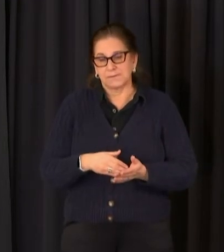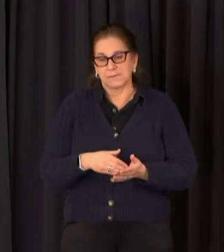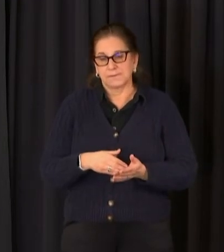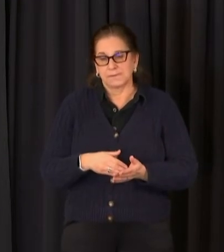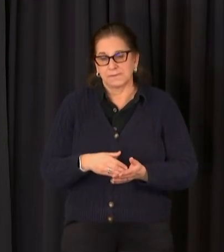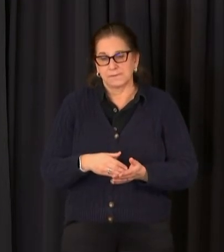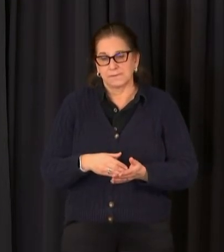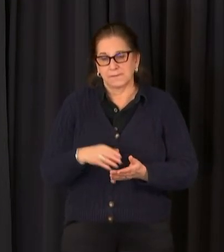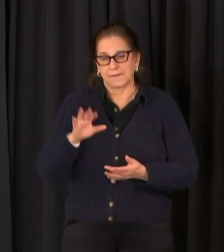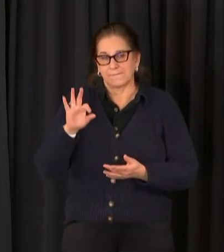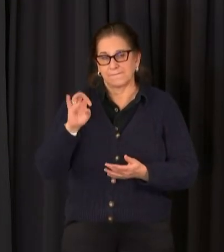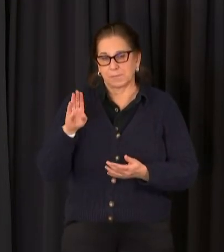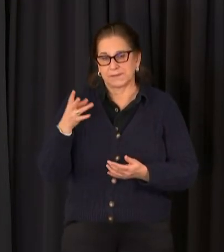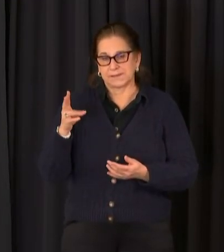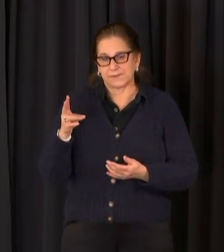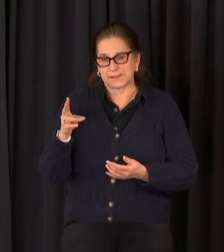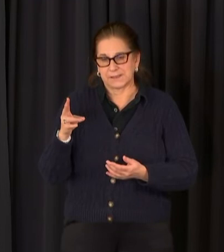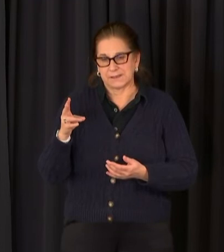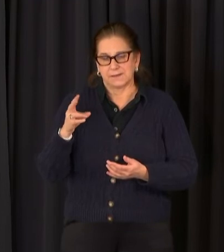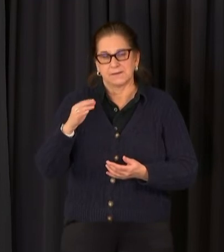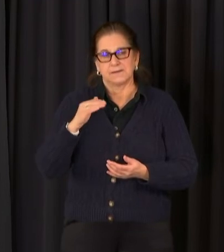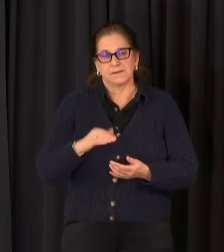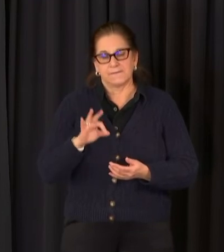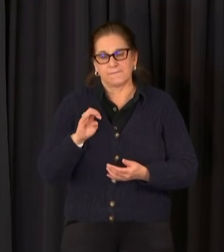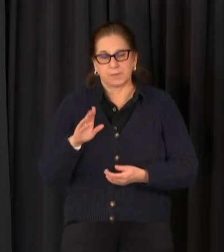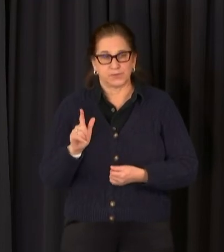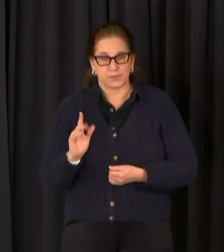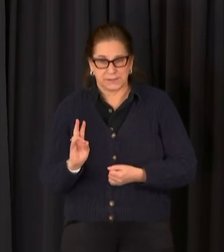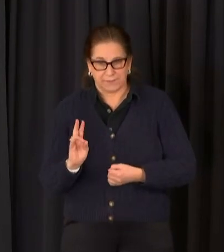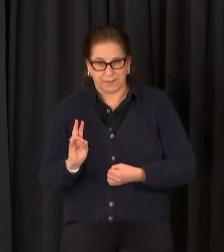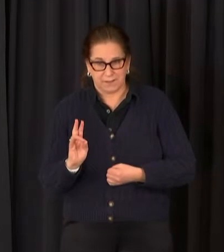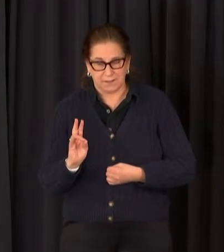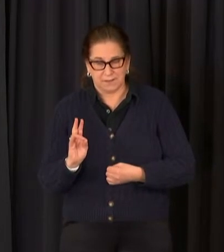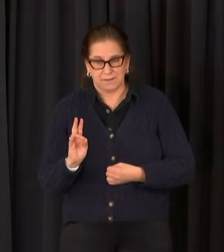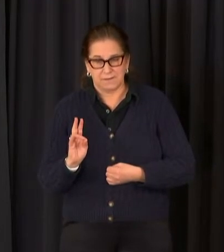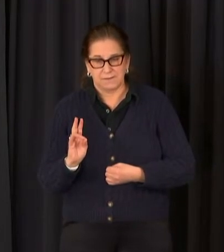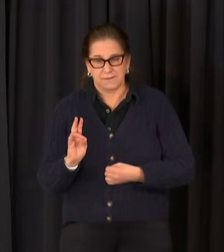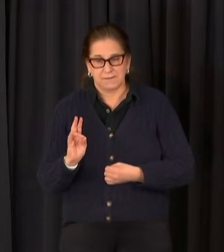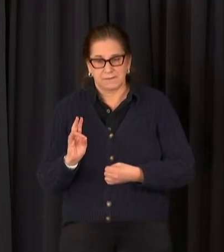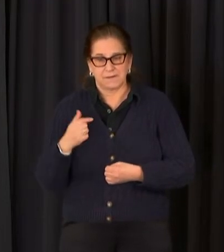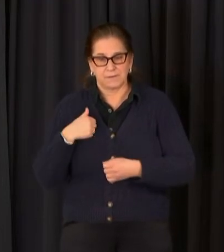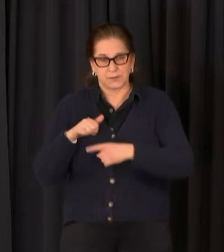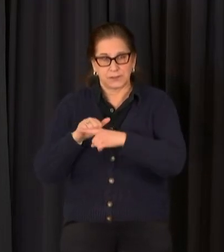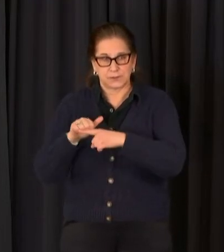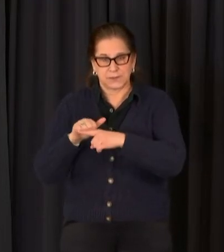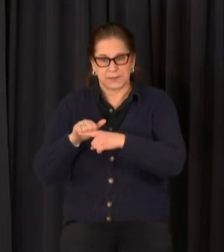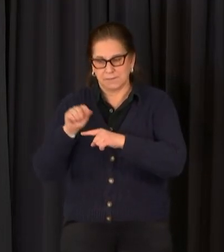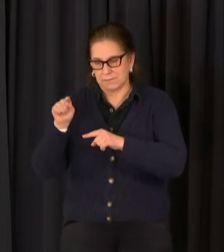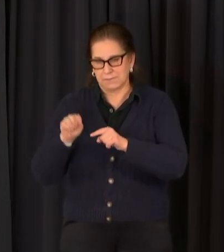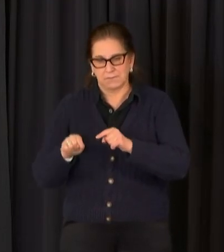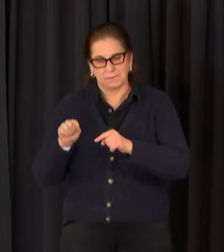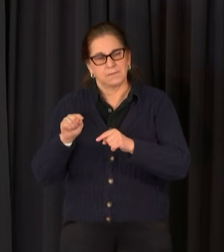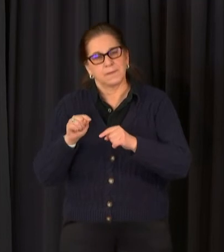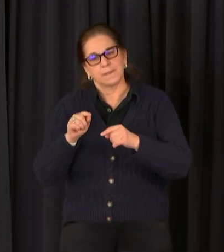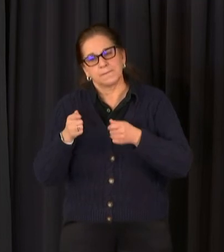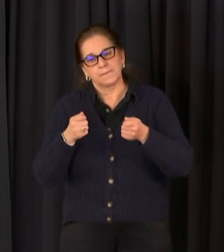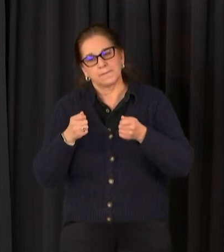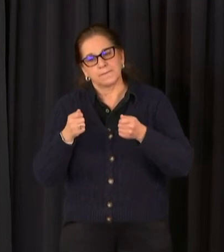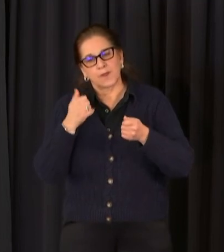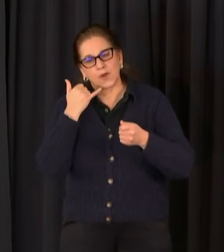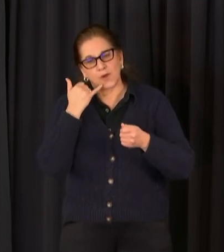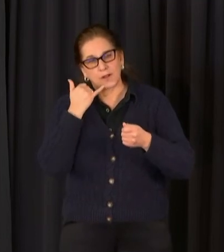26th of February. Additionally, we anticipating adding up to almost 200 staff to